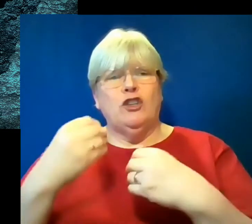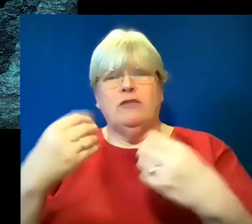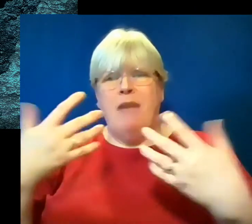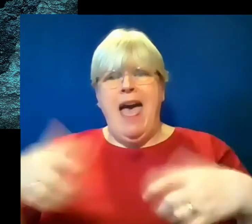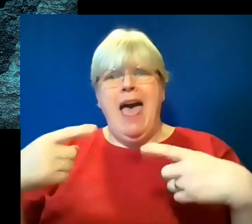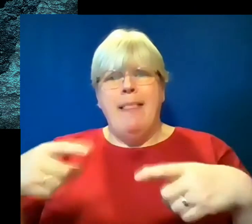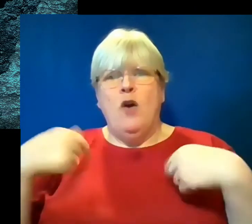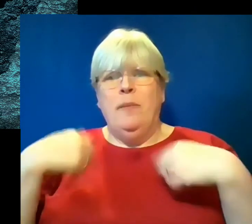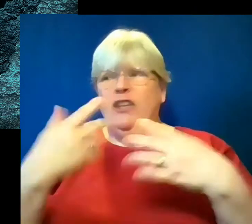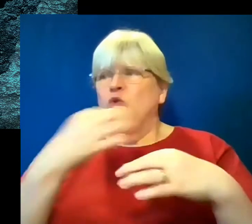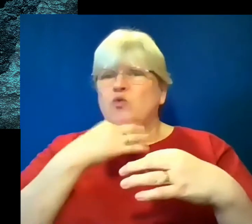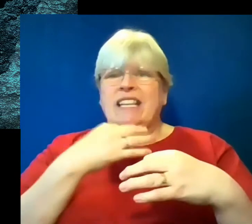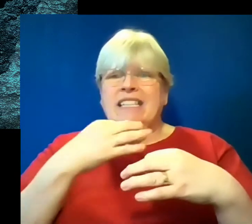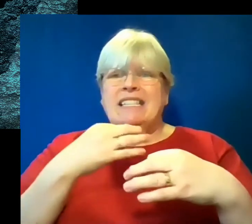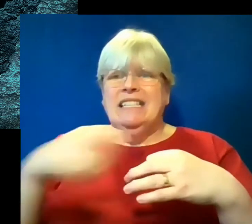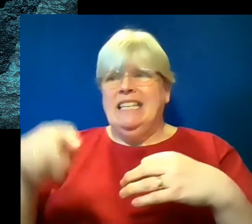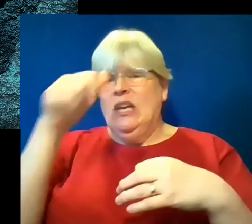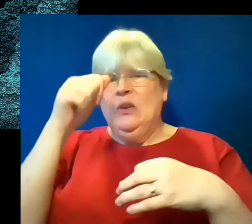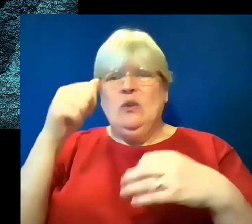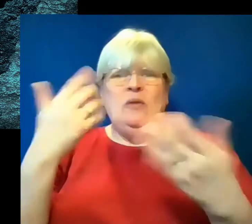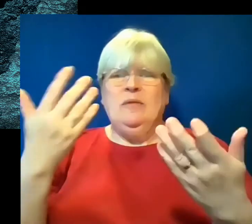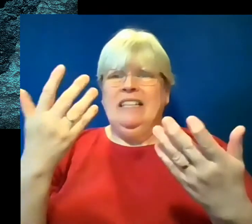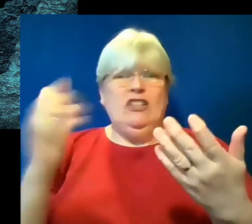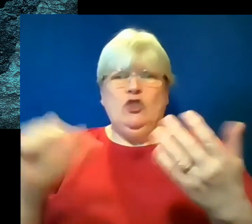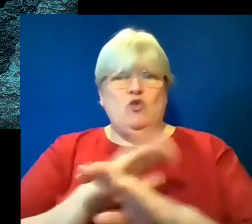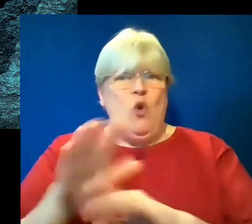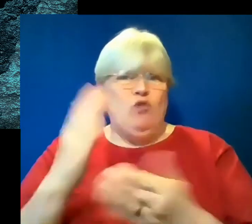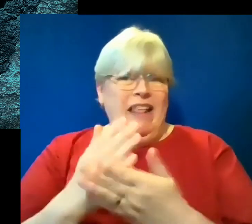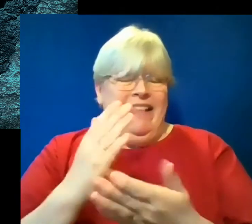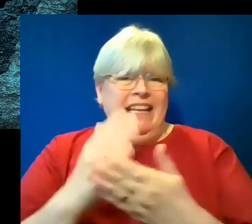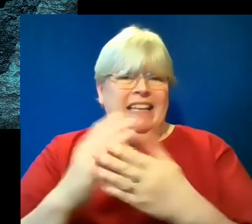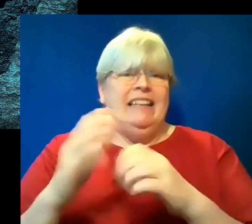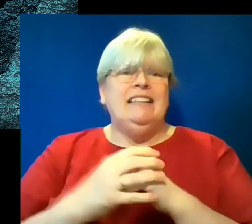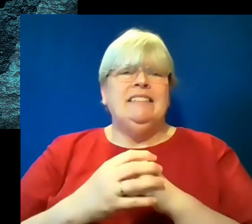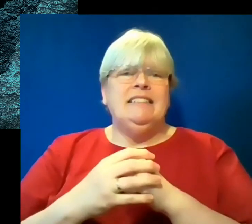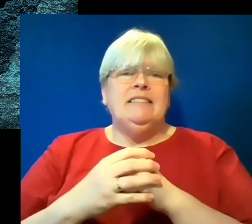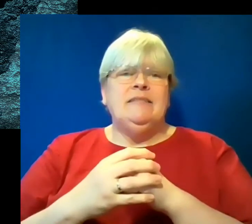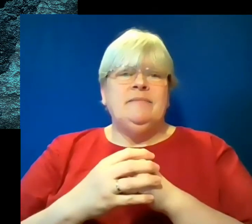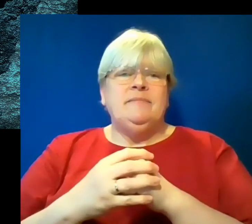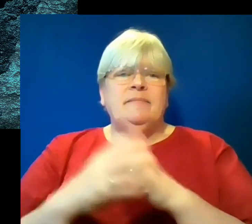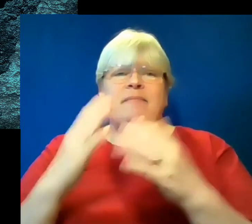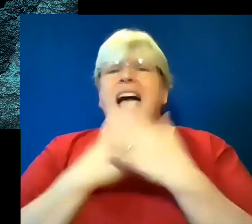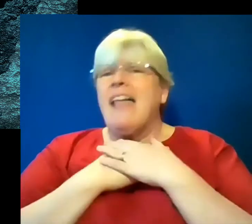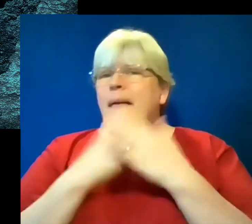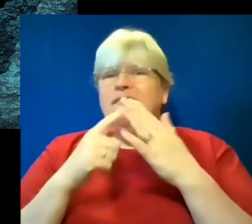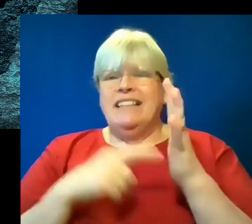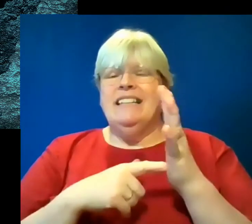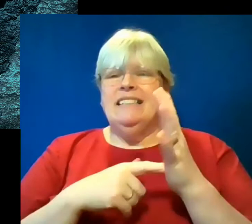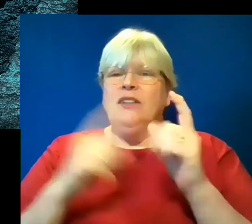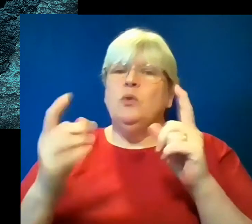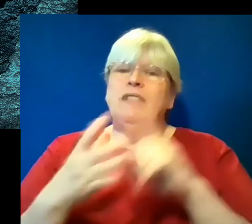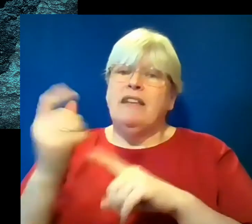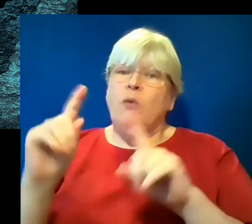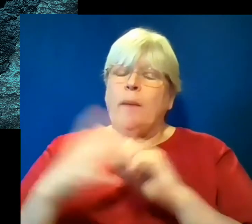had absolutely no business letting you take, because I was, but I just loved it. And the thing I discovered with